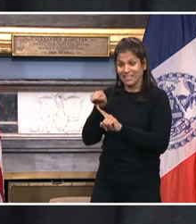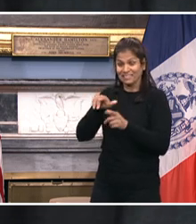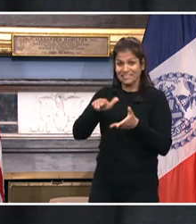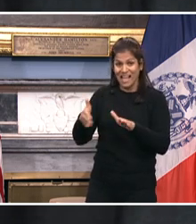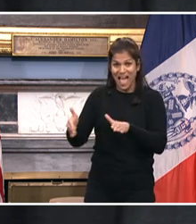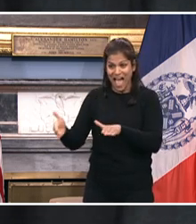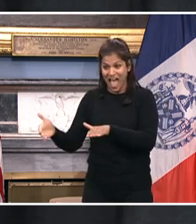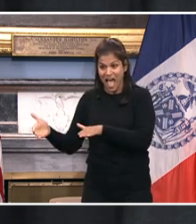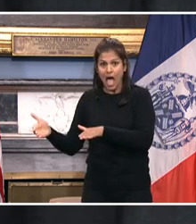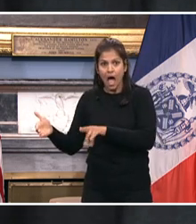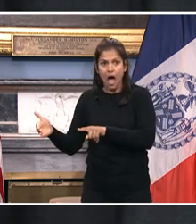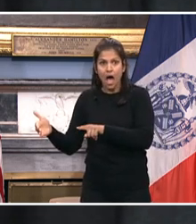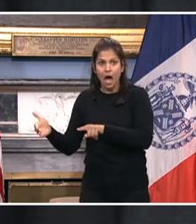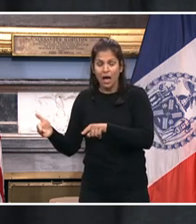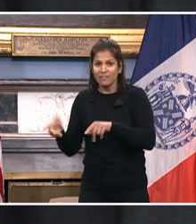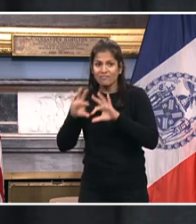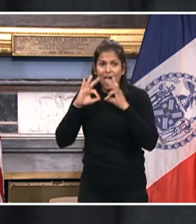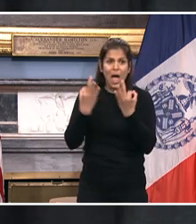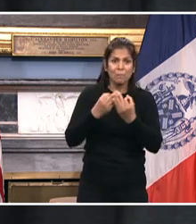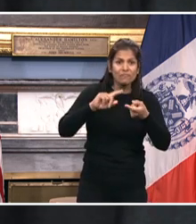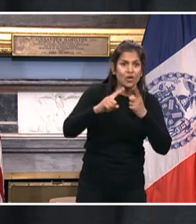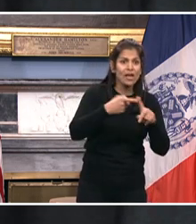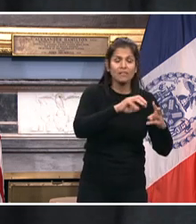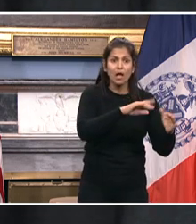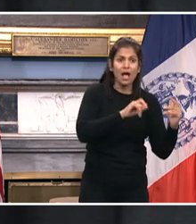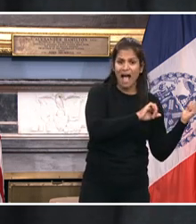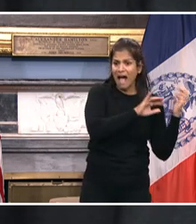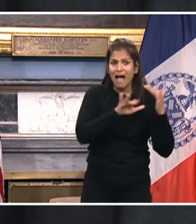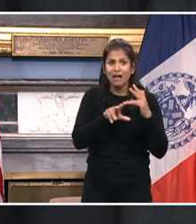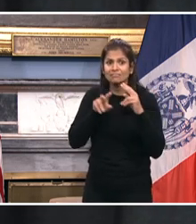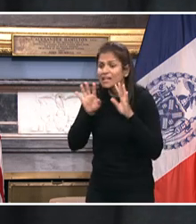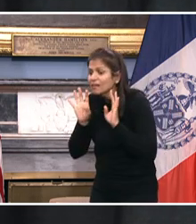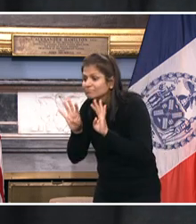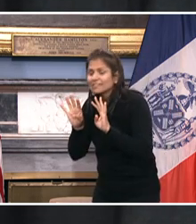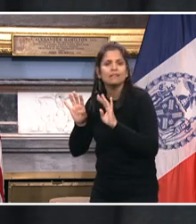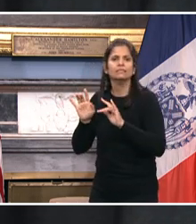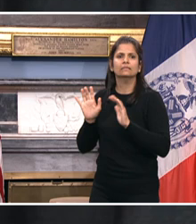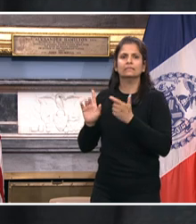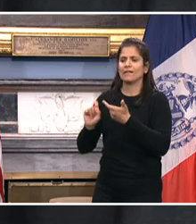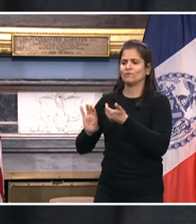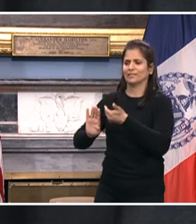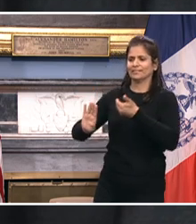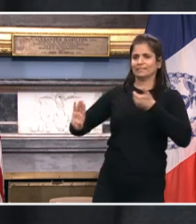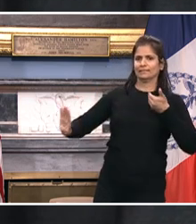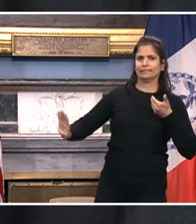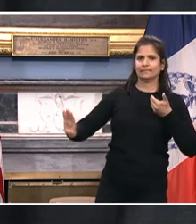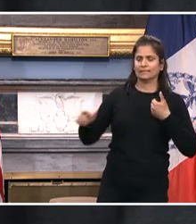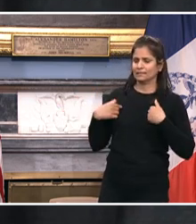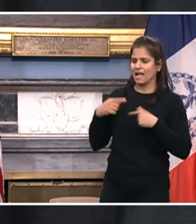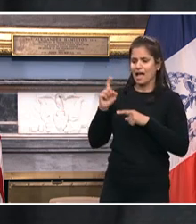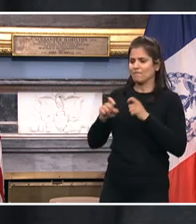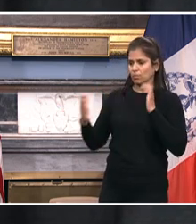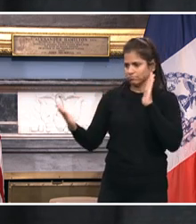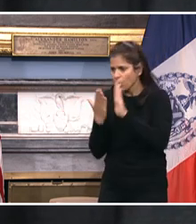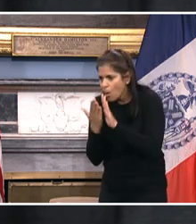one who we can find, who our Office of Medical Examiner can find,